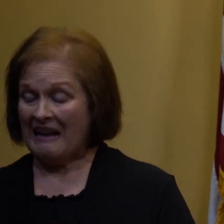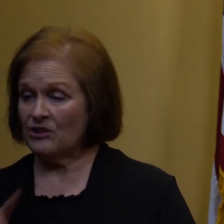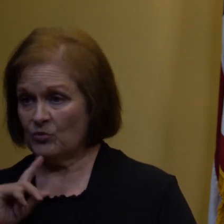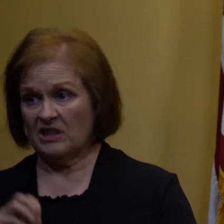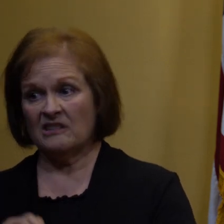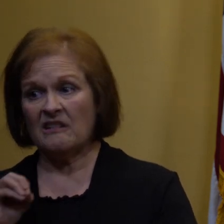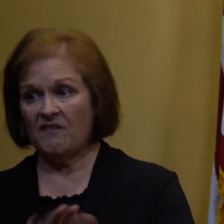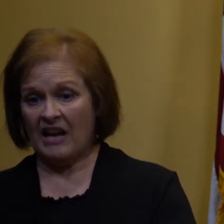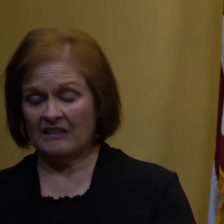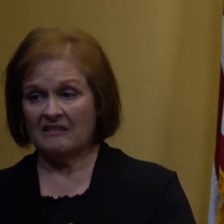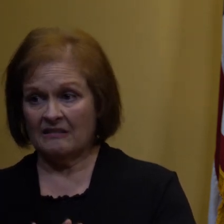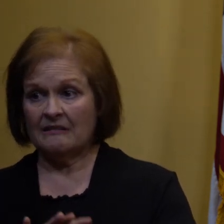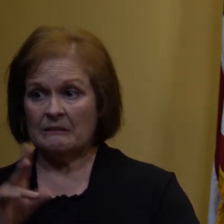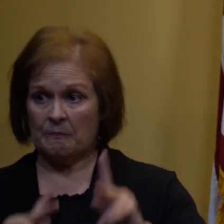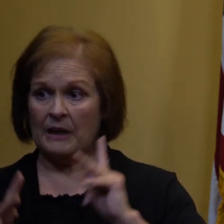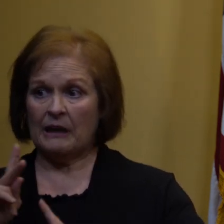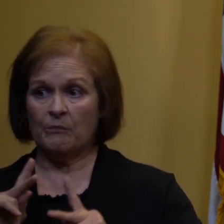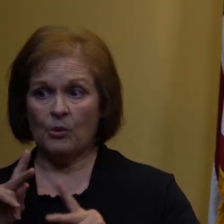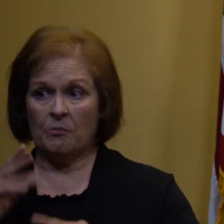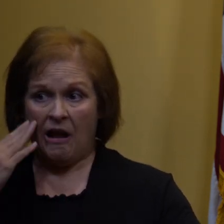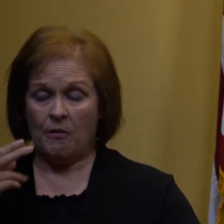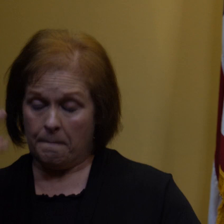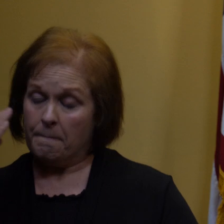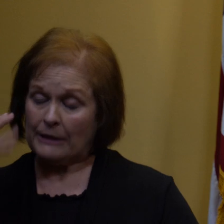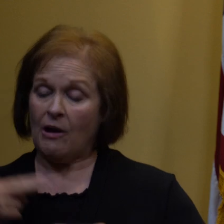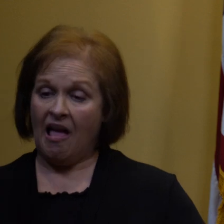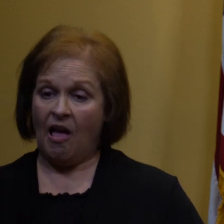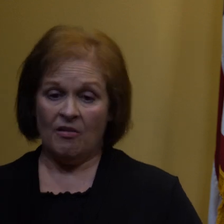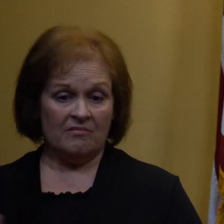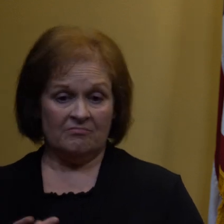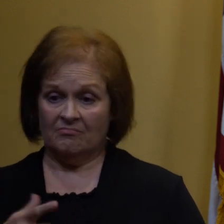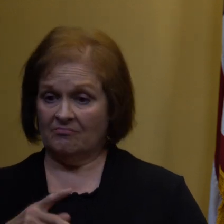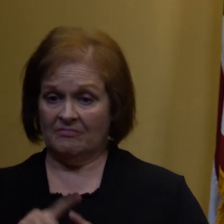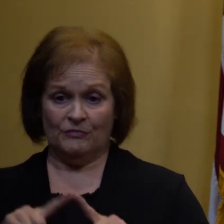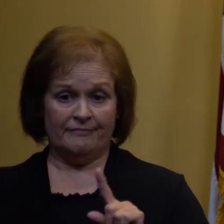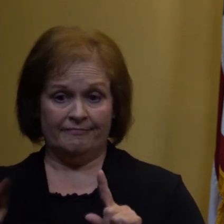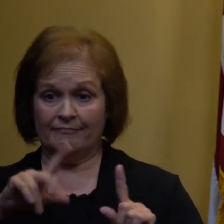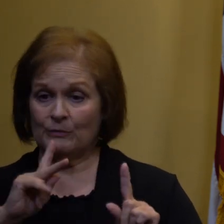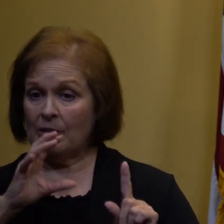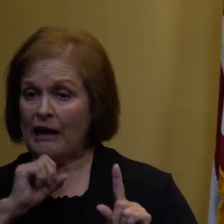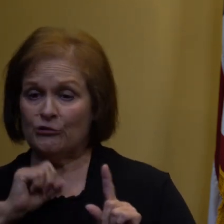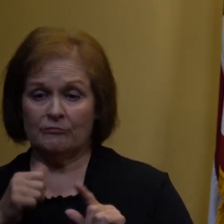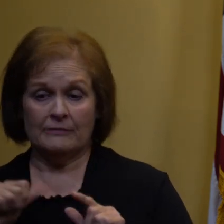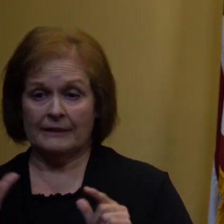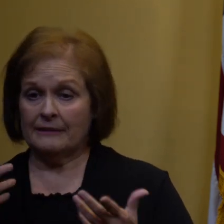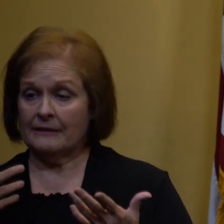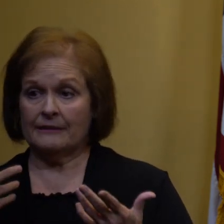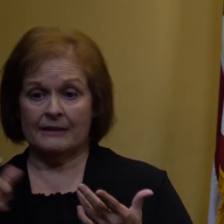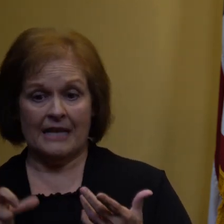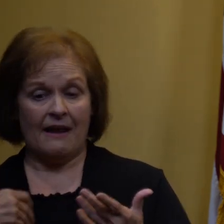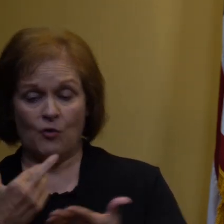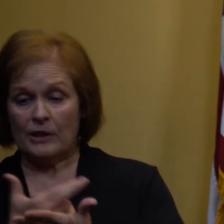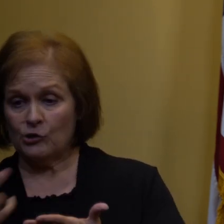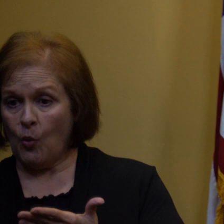mental health of our people of all ages. And we need resources. We need them deployed on the